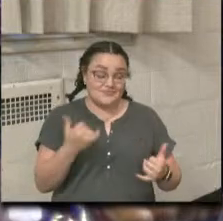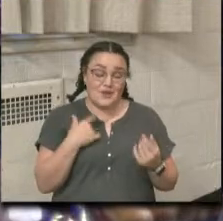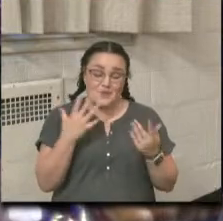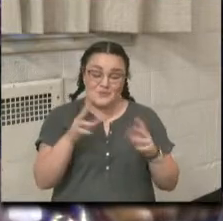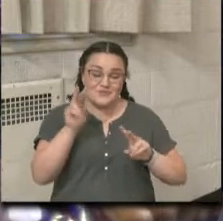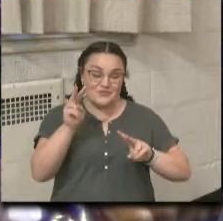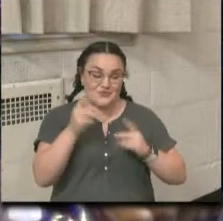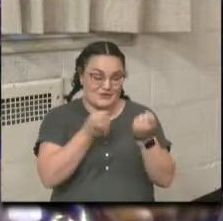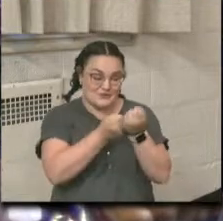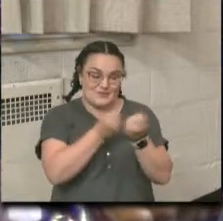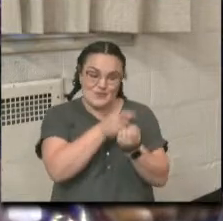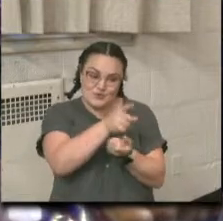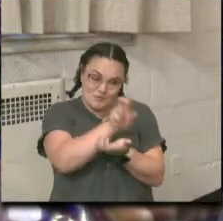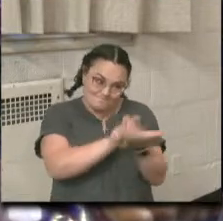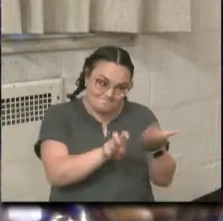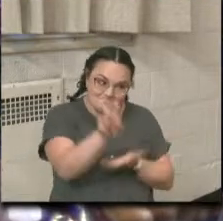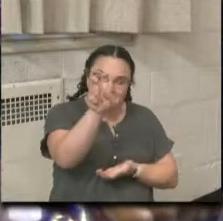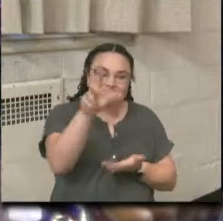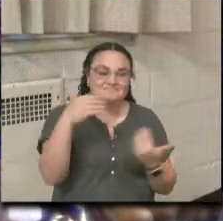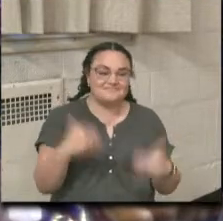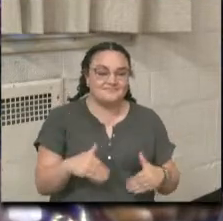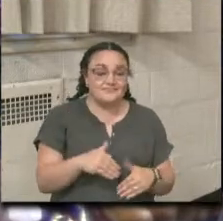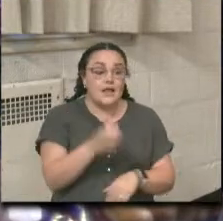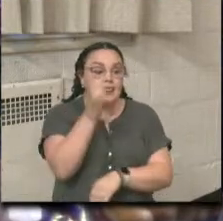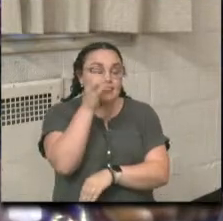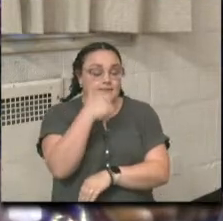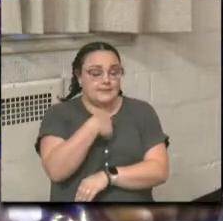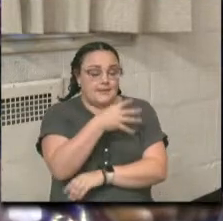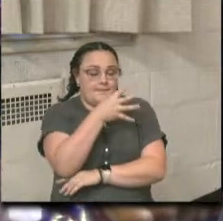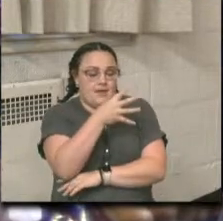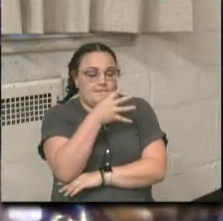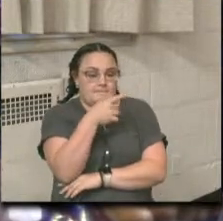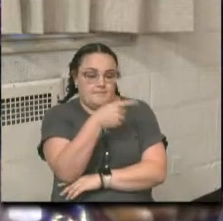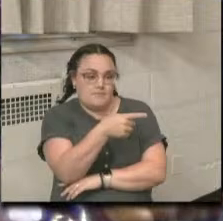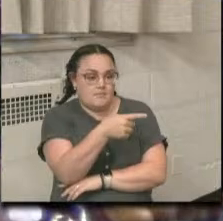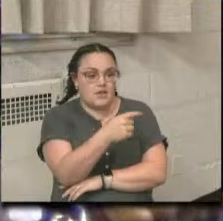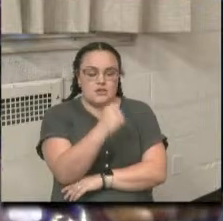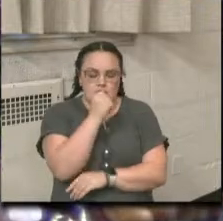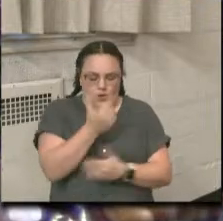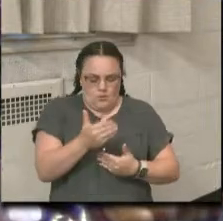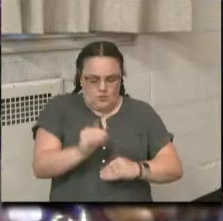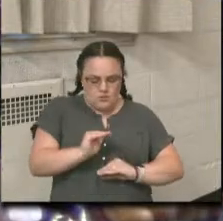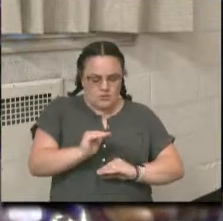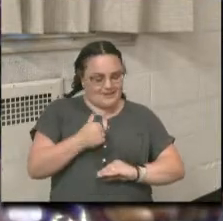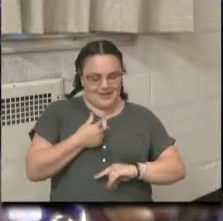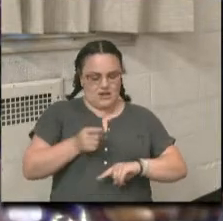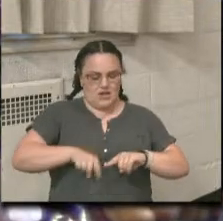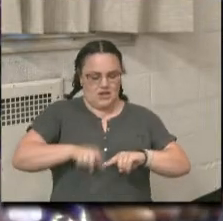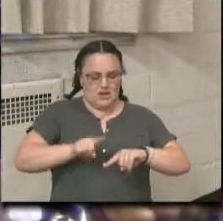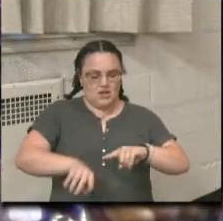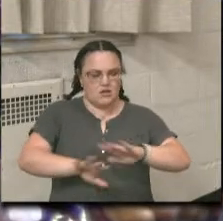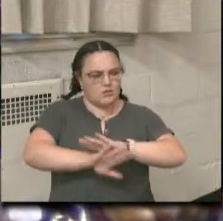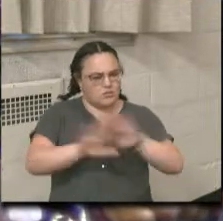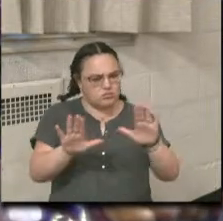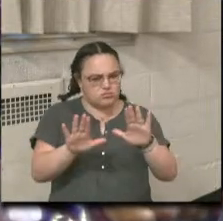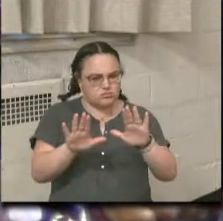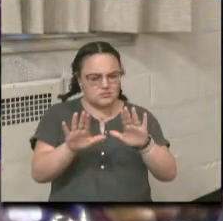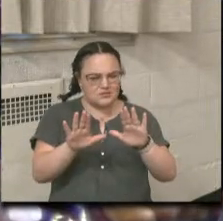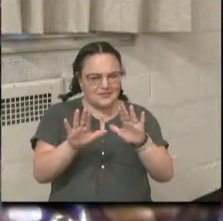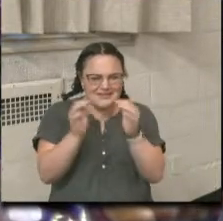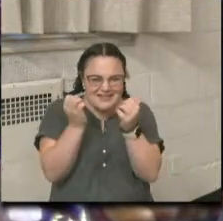through your educational journey. Listen to mommy. Don't box yourself in. Take advantage of